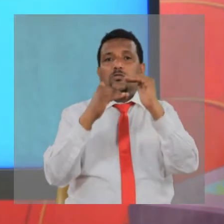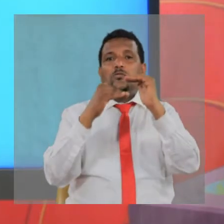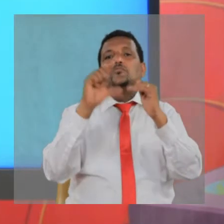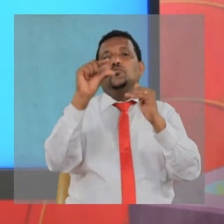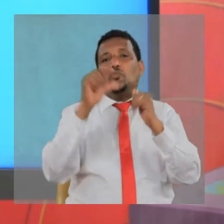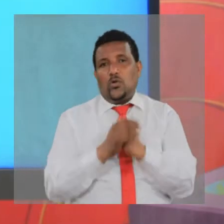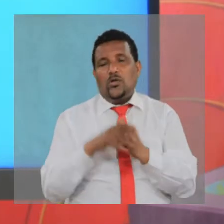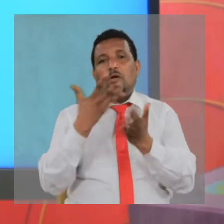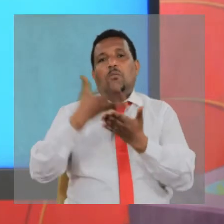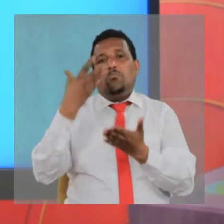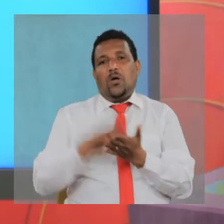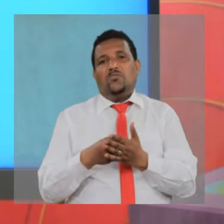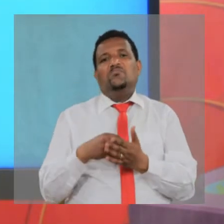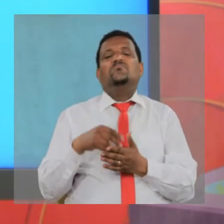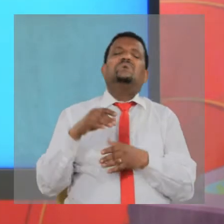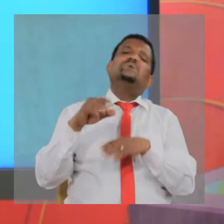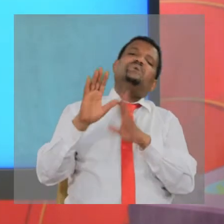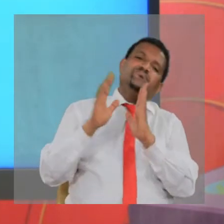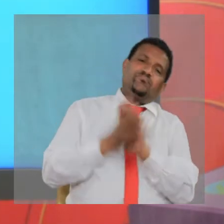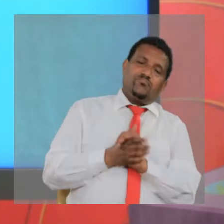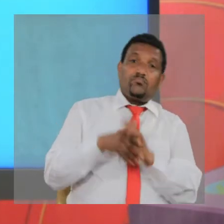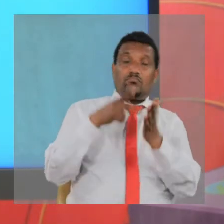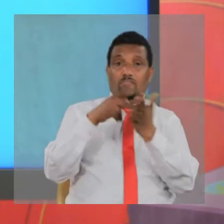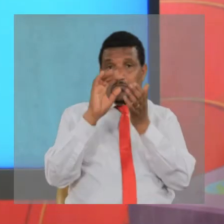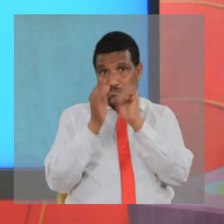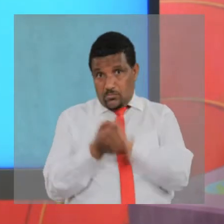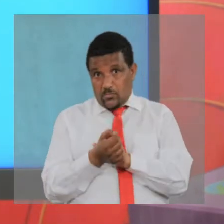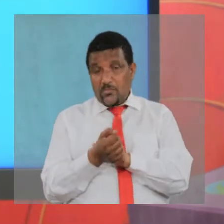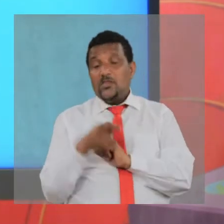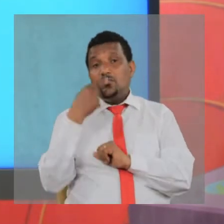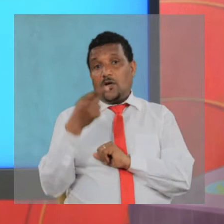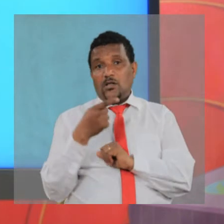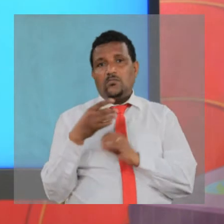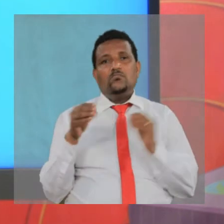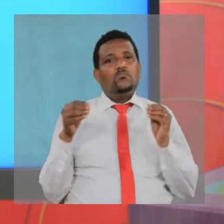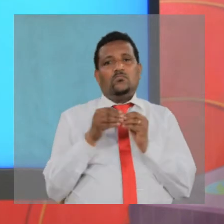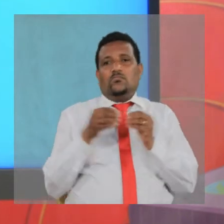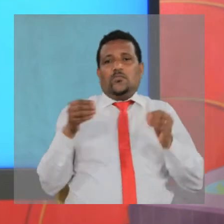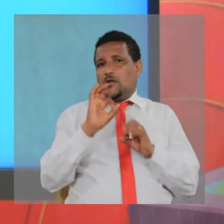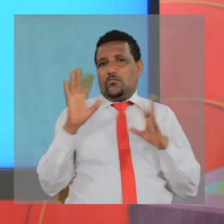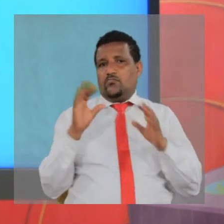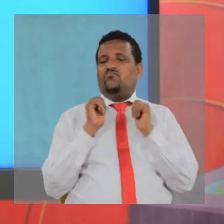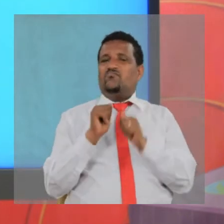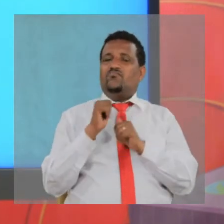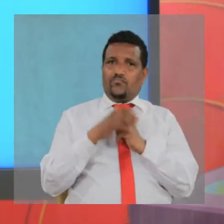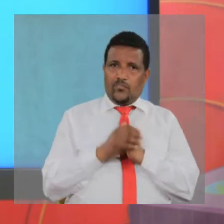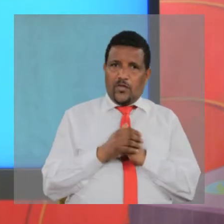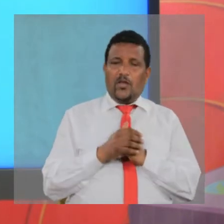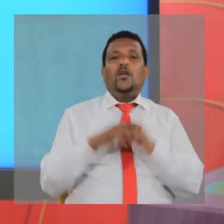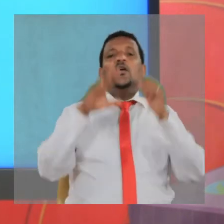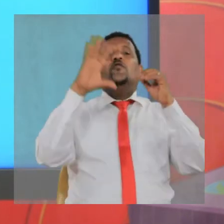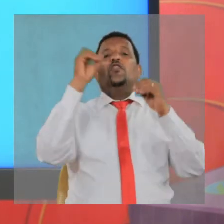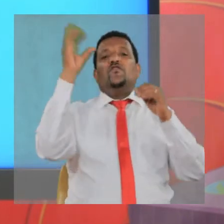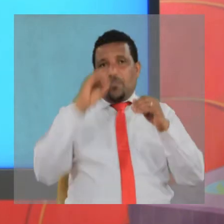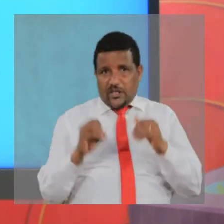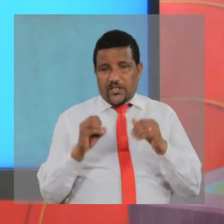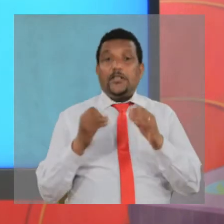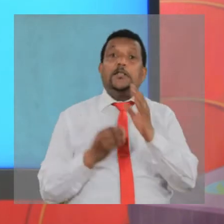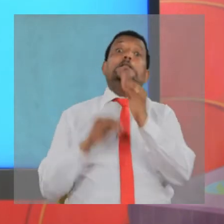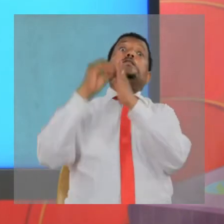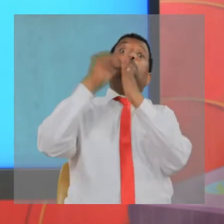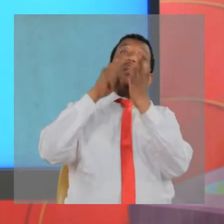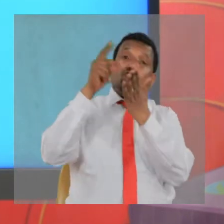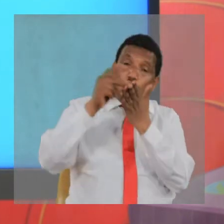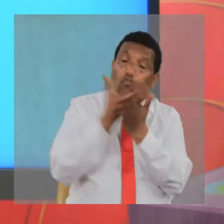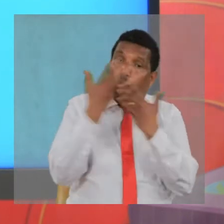buyer is careless to changes in price, and the buyer is said to be inelastic. A 50% increase in price of a commodity